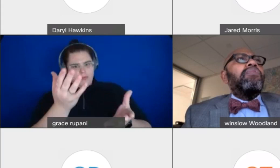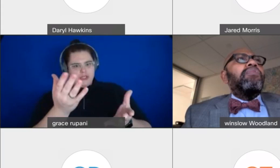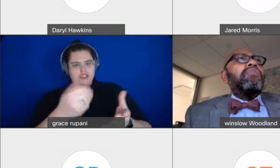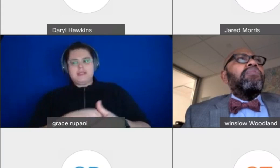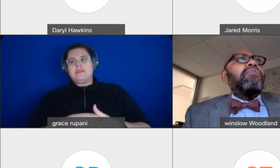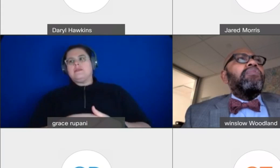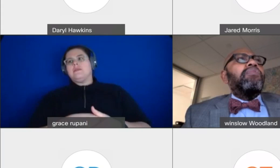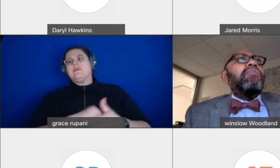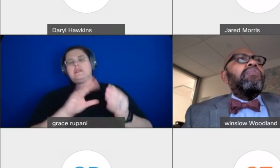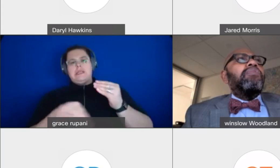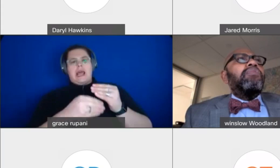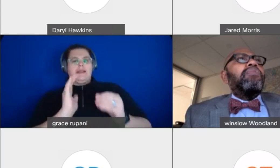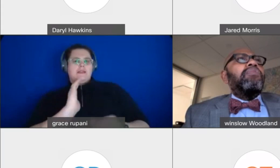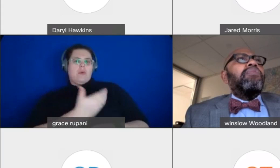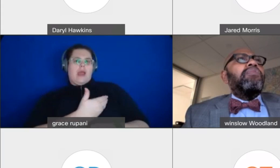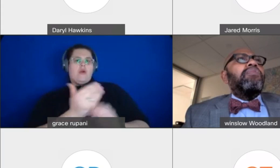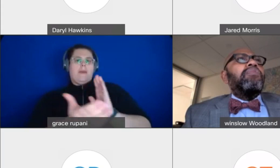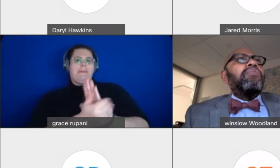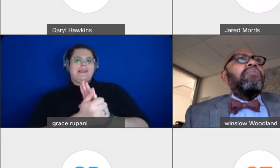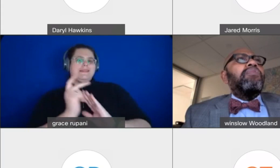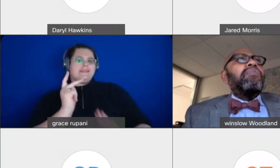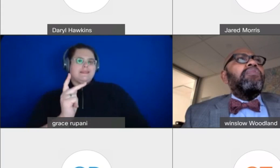our Appendix K. So